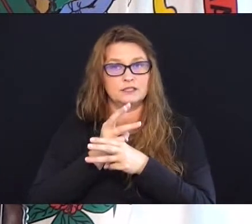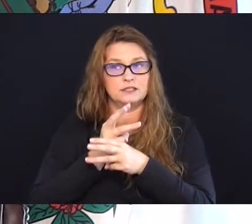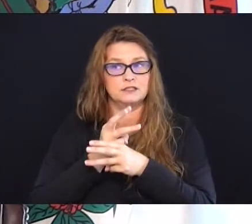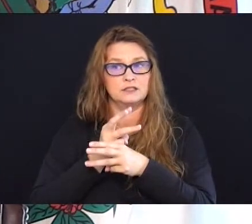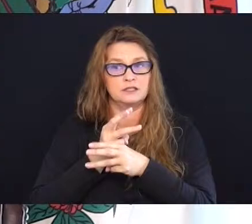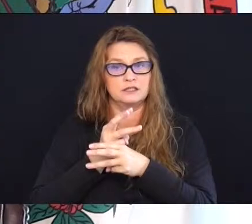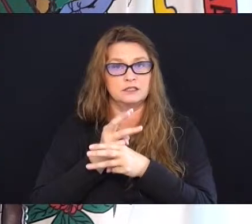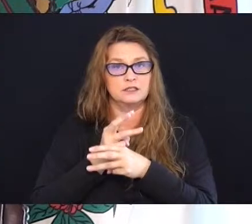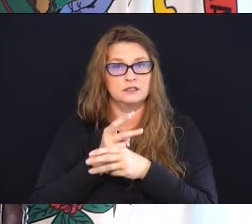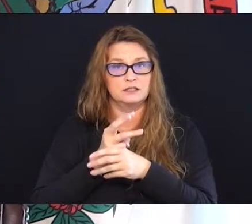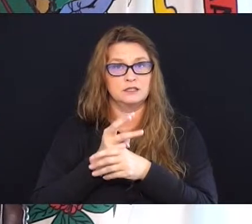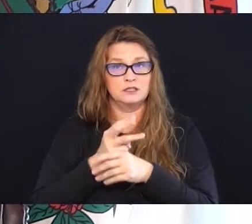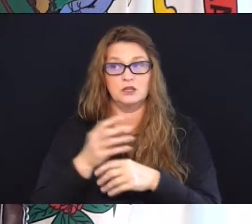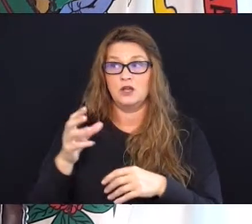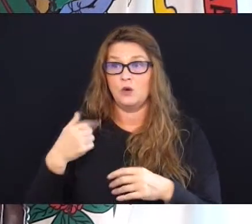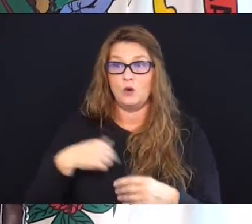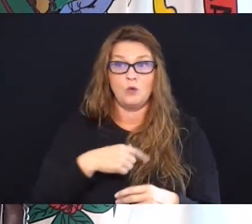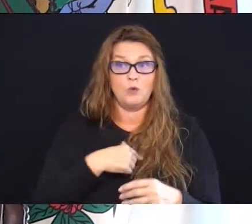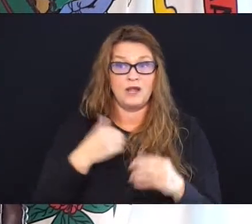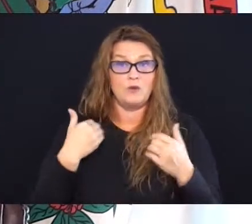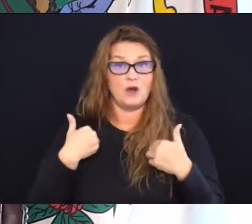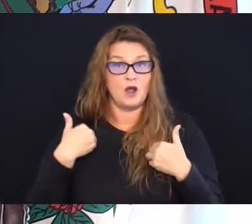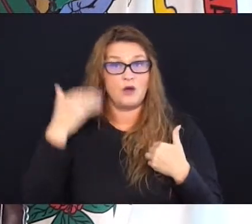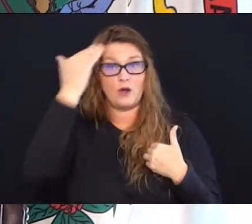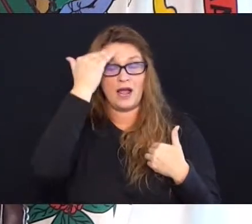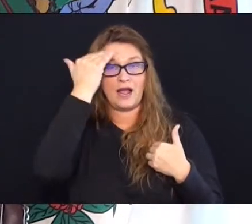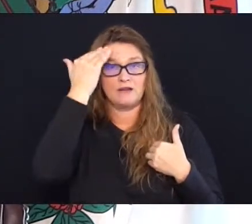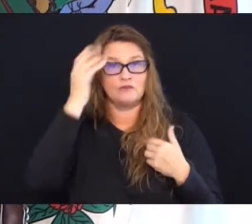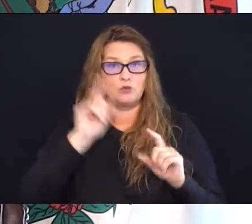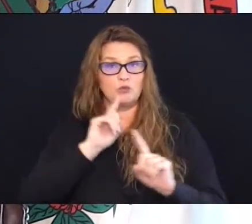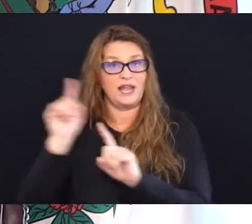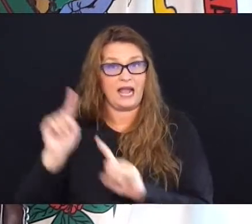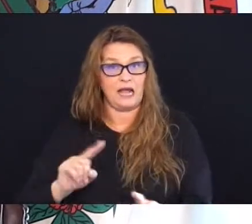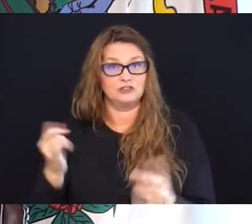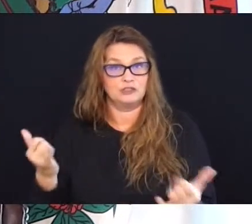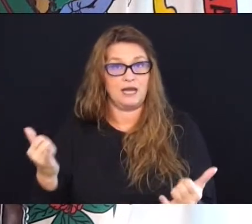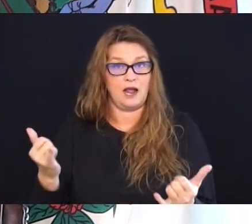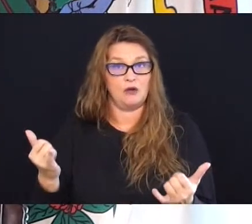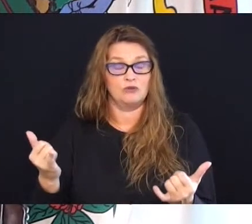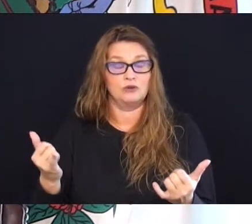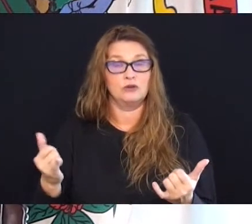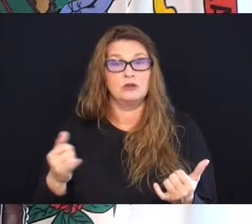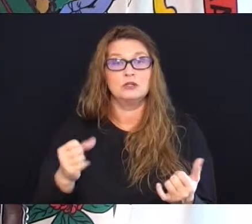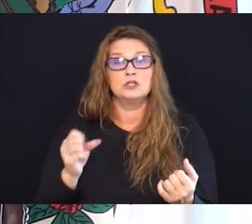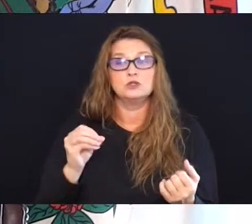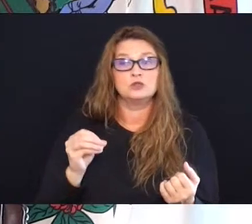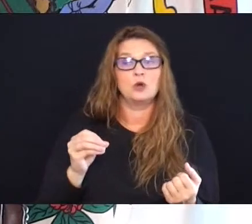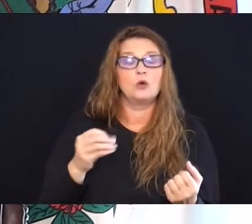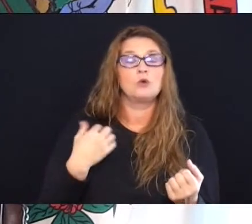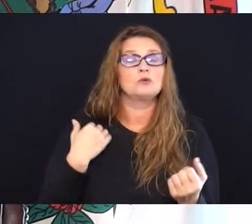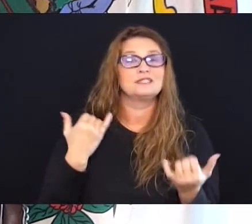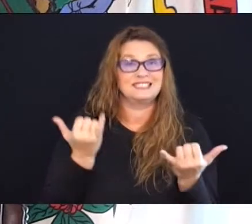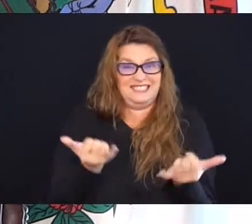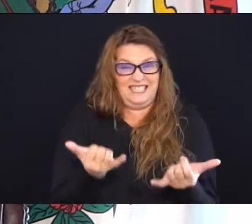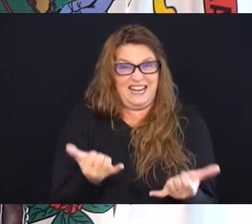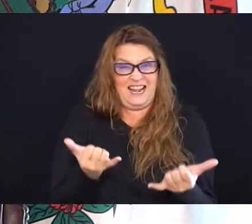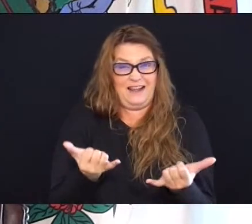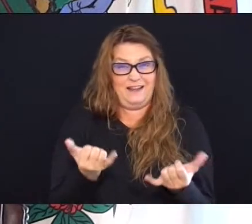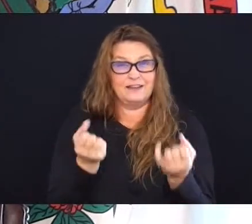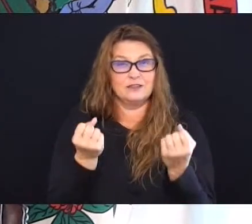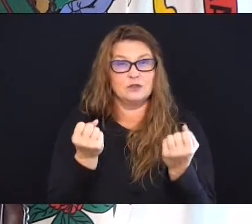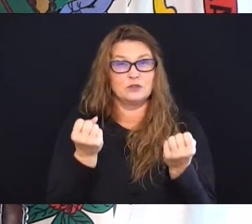an equal and opposite reaction. We know that from science. Absolutely, today, in many